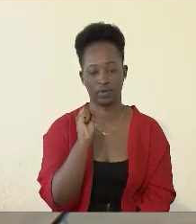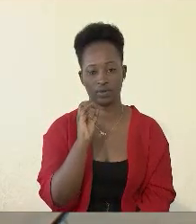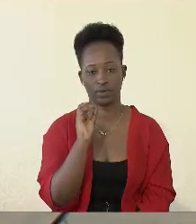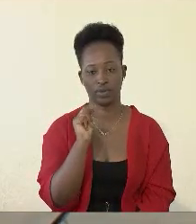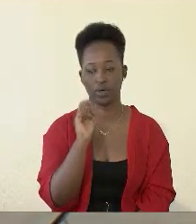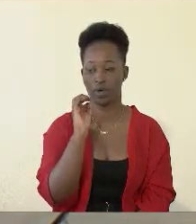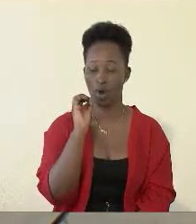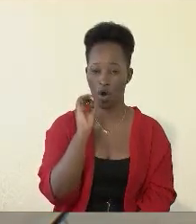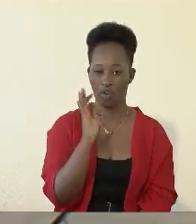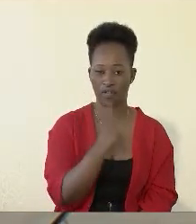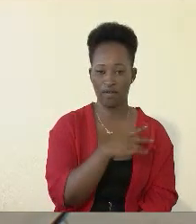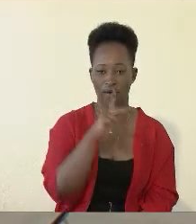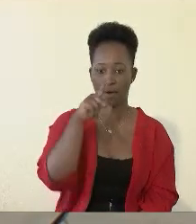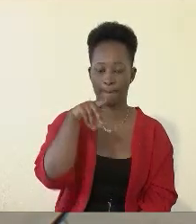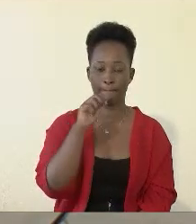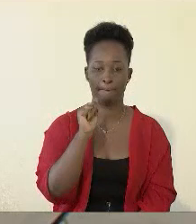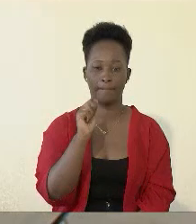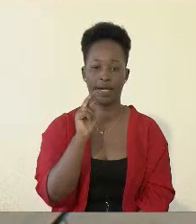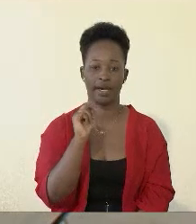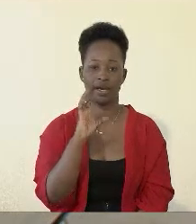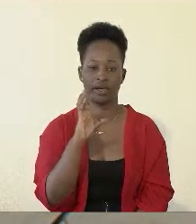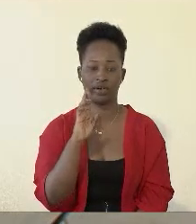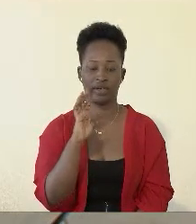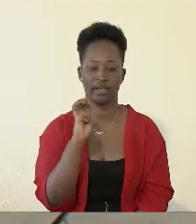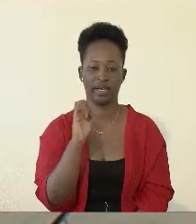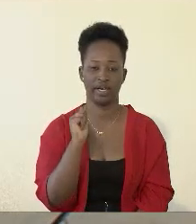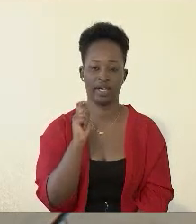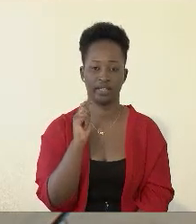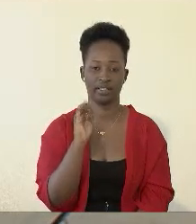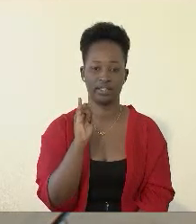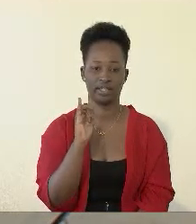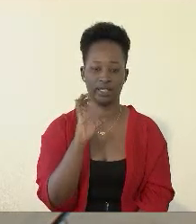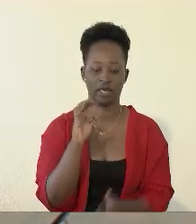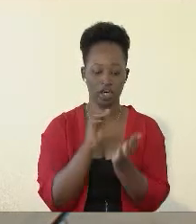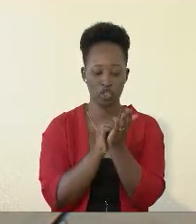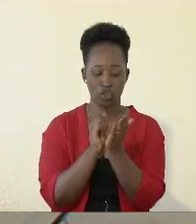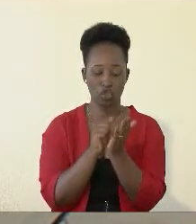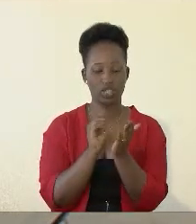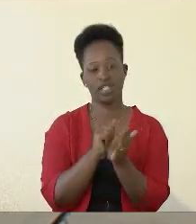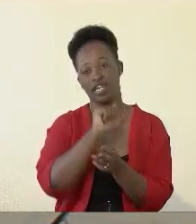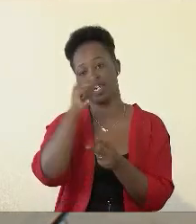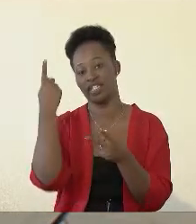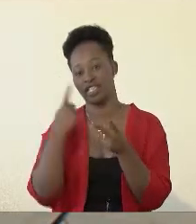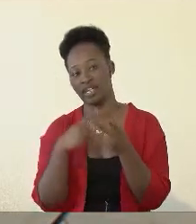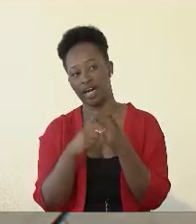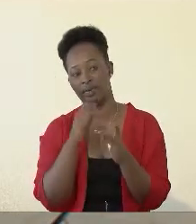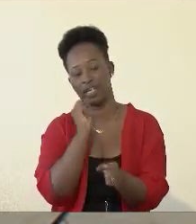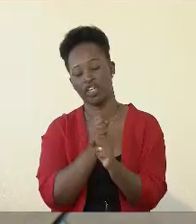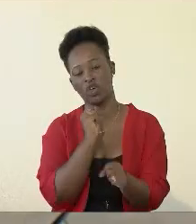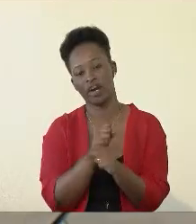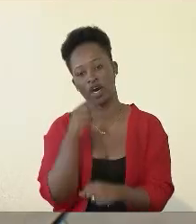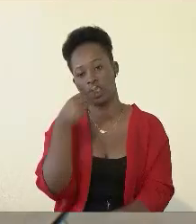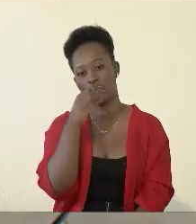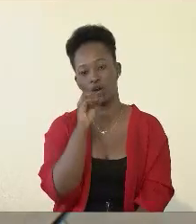all right? Another function of the pancreas, it produces hormones. And these hormones are very